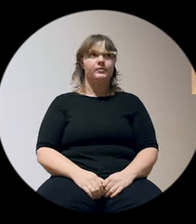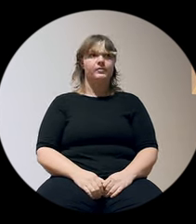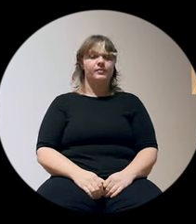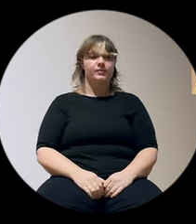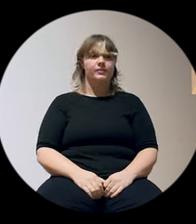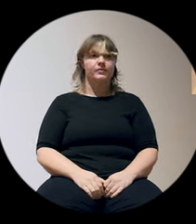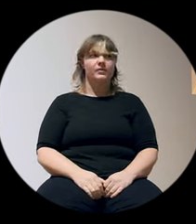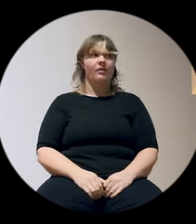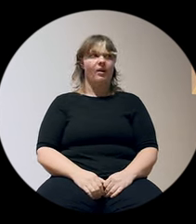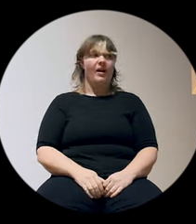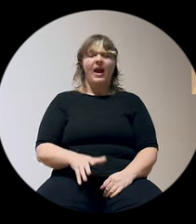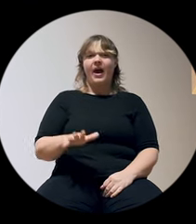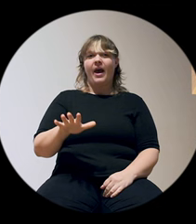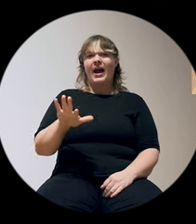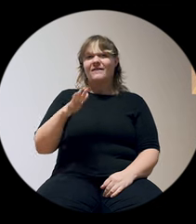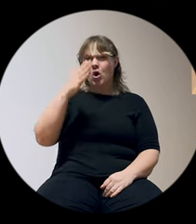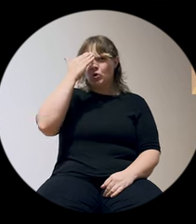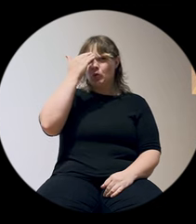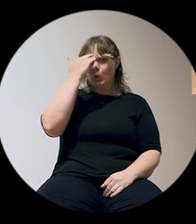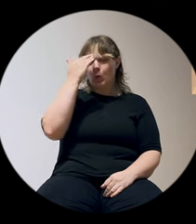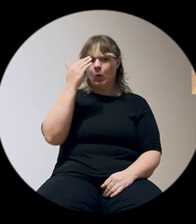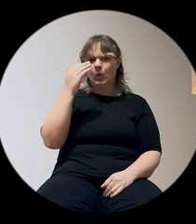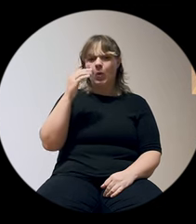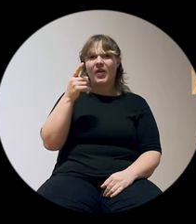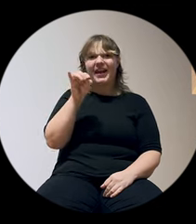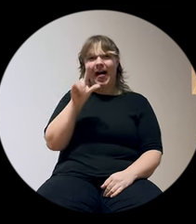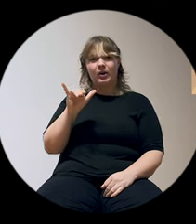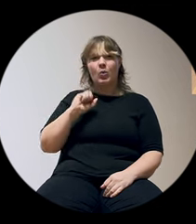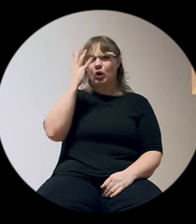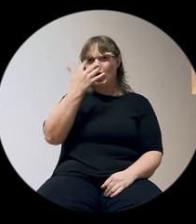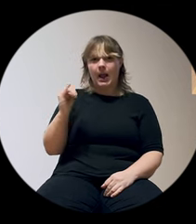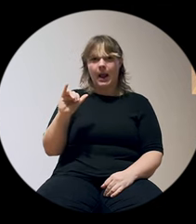I kind of already knew what the gallery would look like